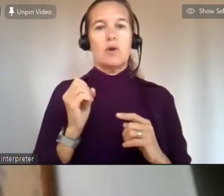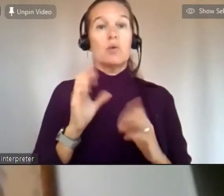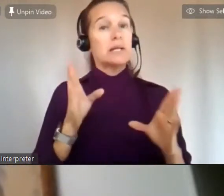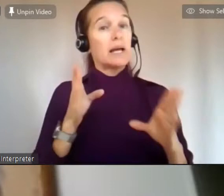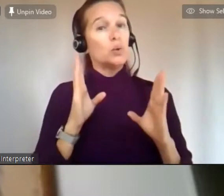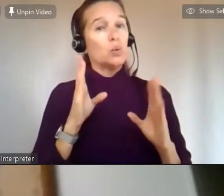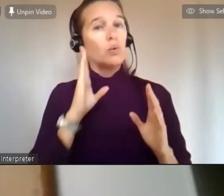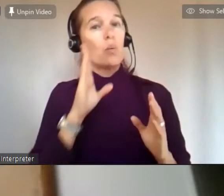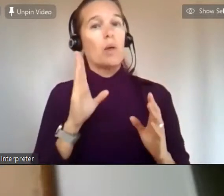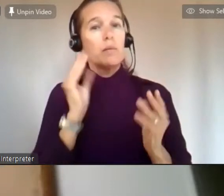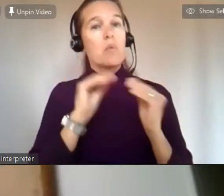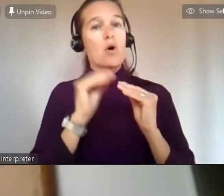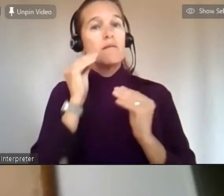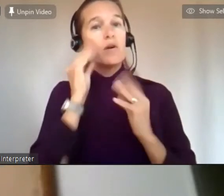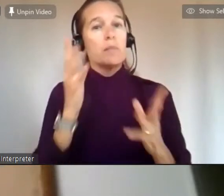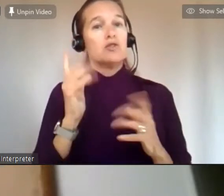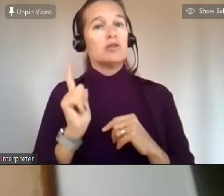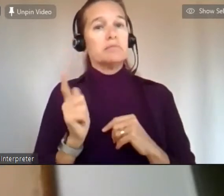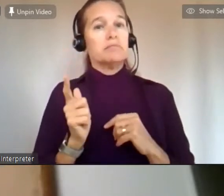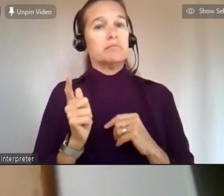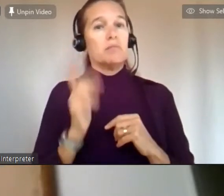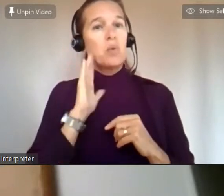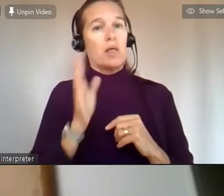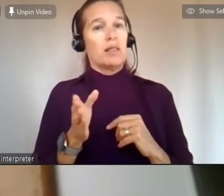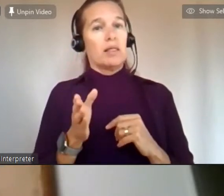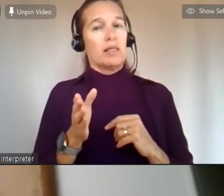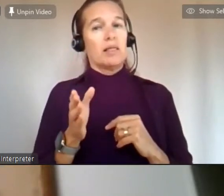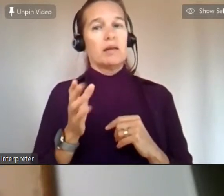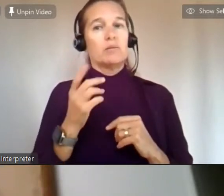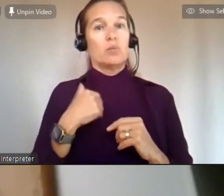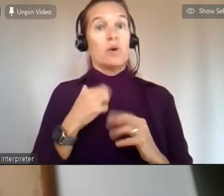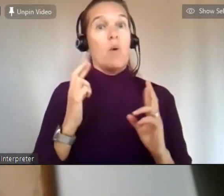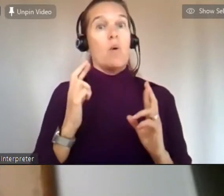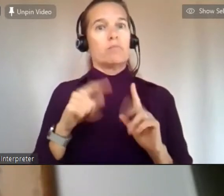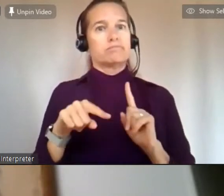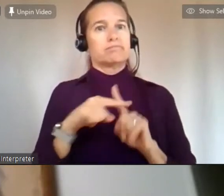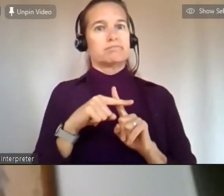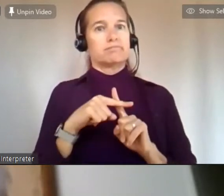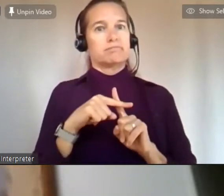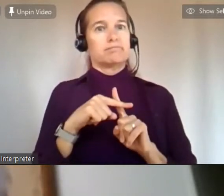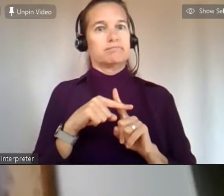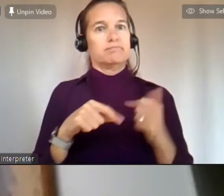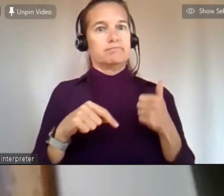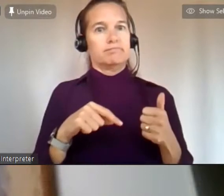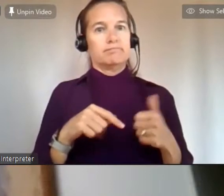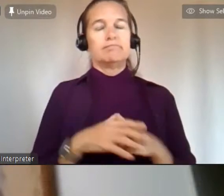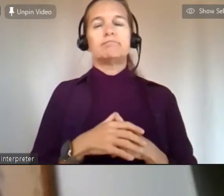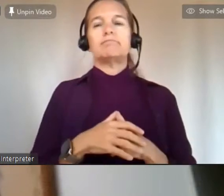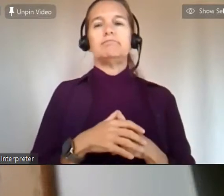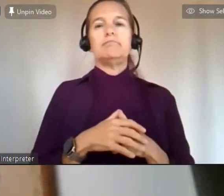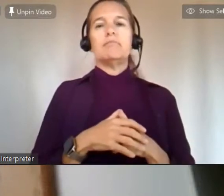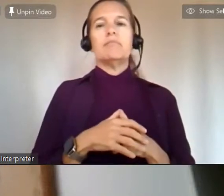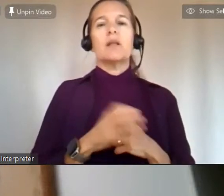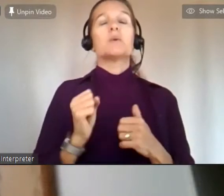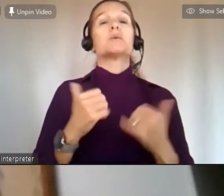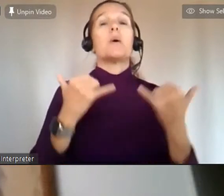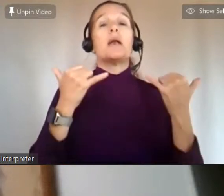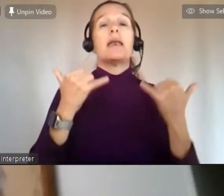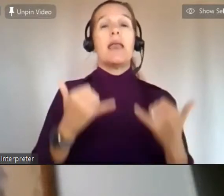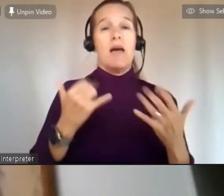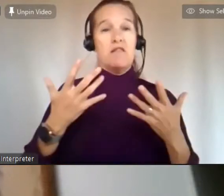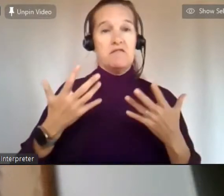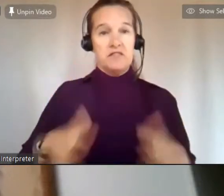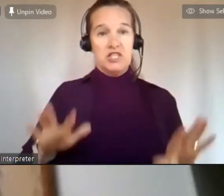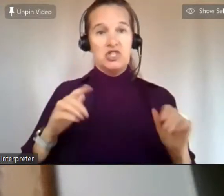more information coming, and we hope that it will be good information. So with that, I would like to turn